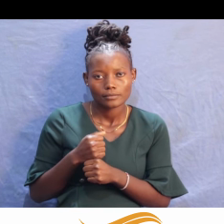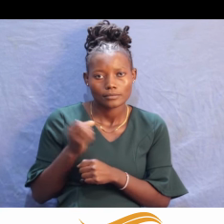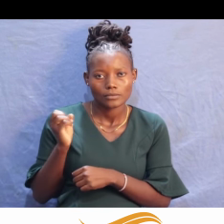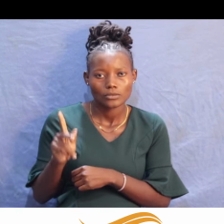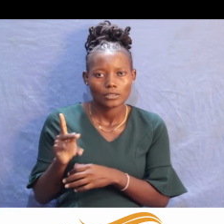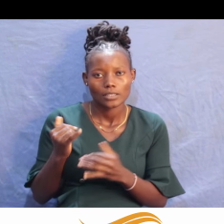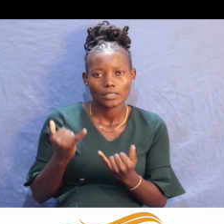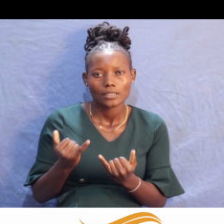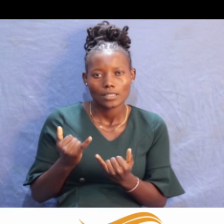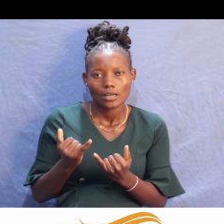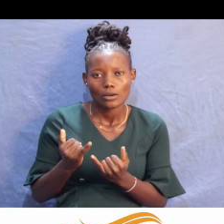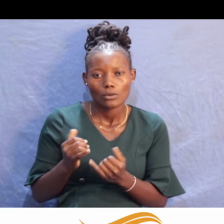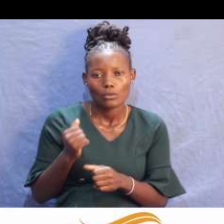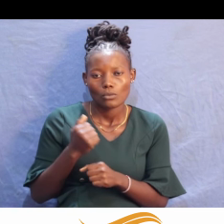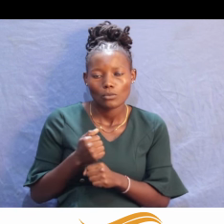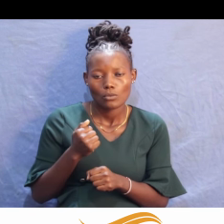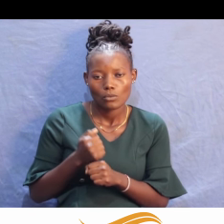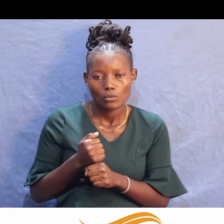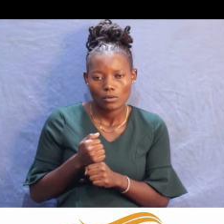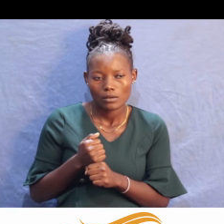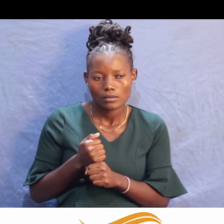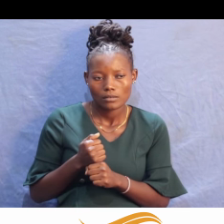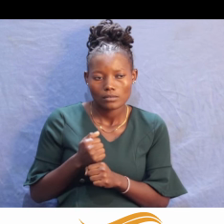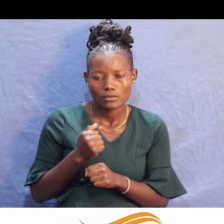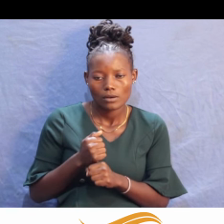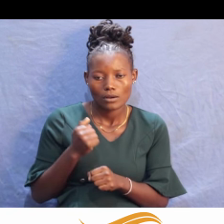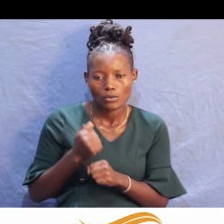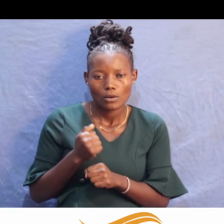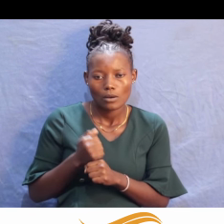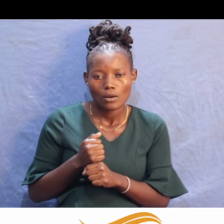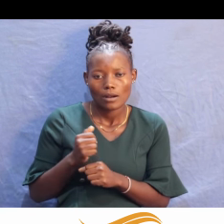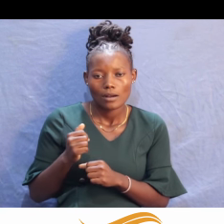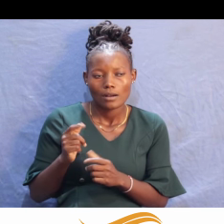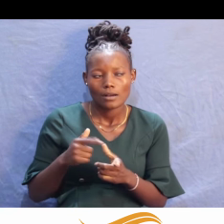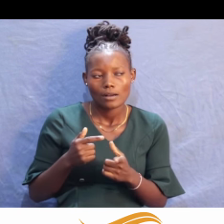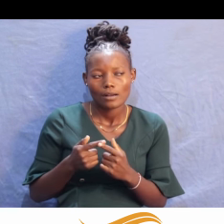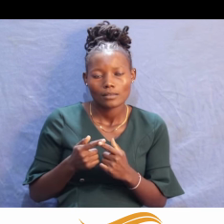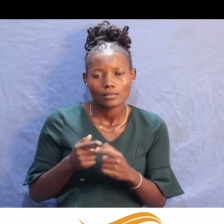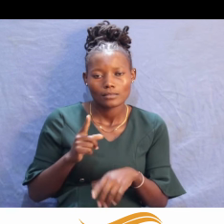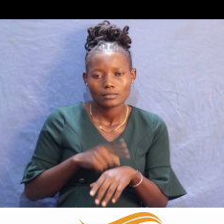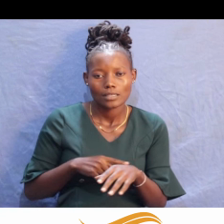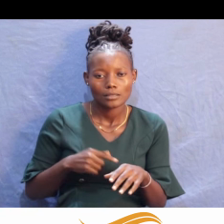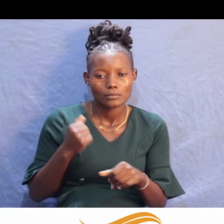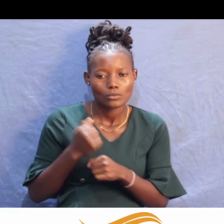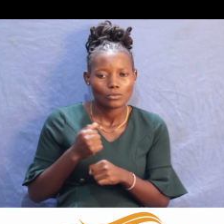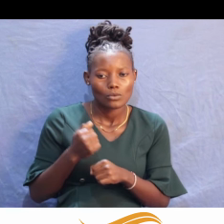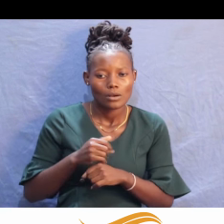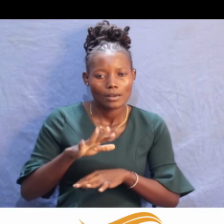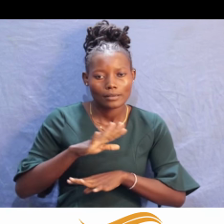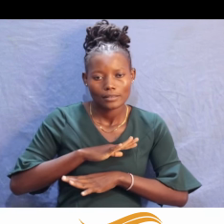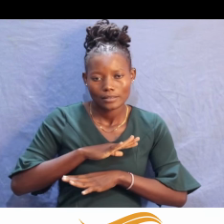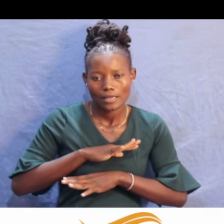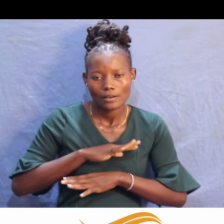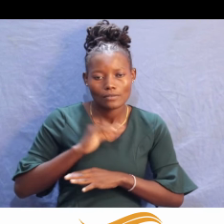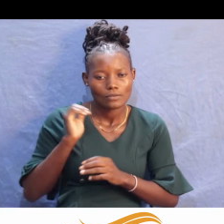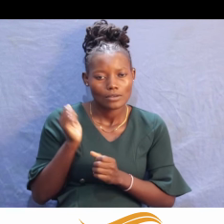Okay, so you work your athlete, keep working them to the maximum workload. The heart cannot put out